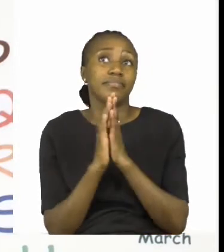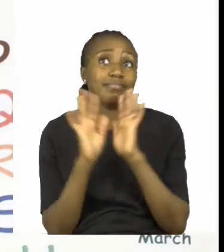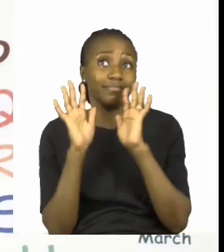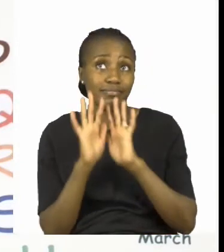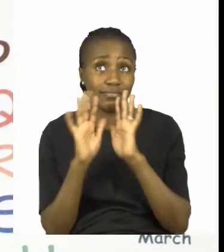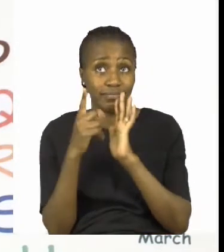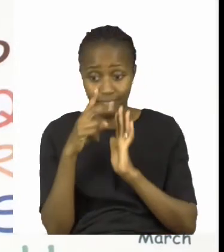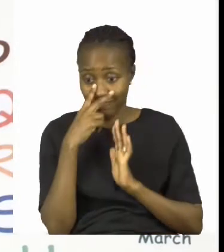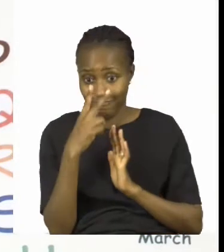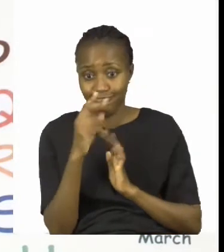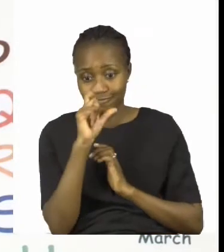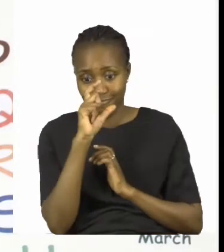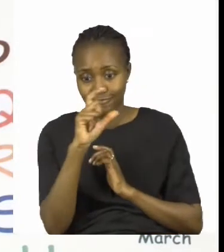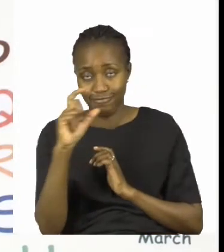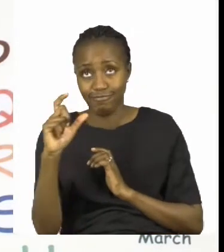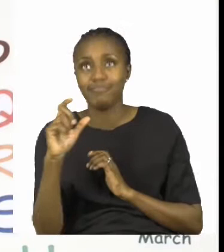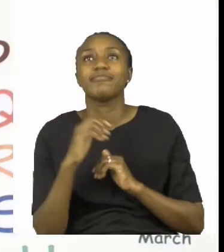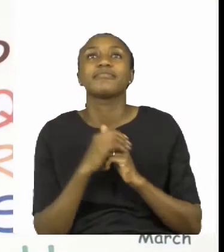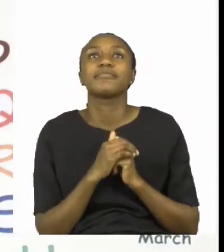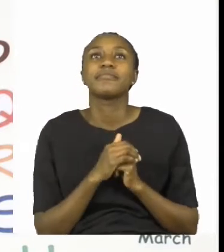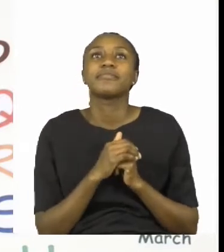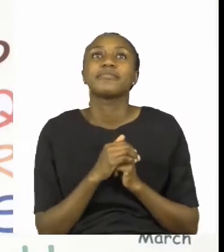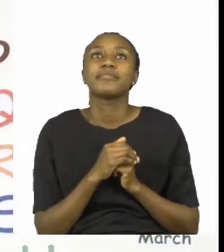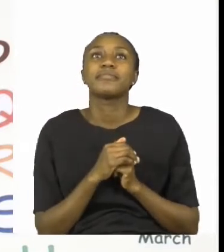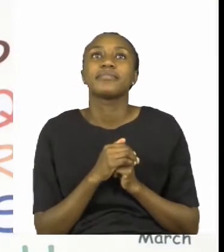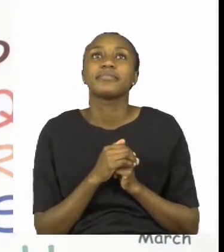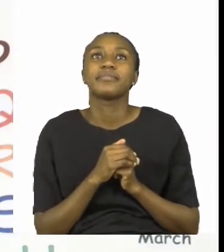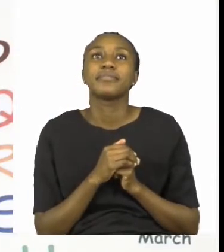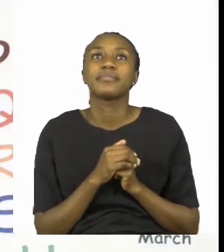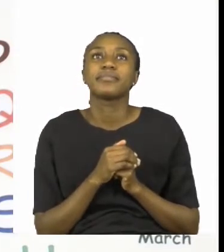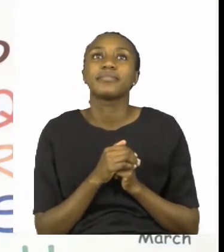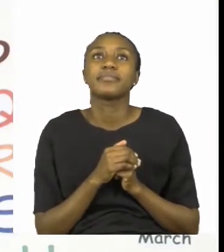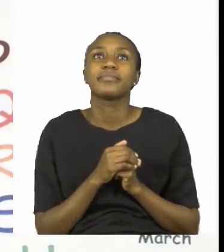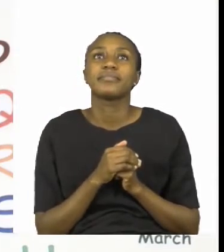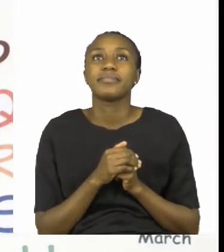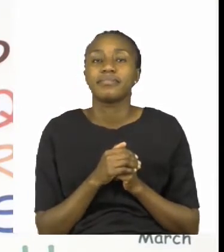the letter. The next one is E.